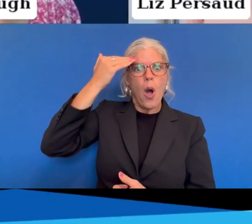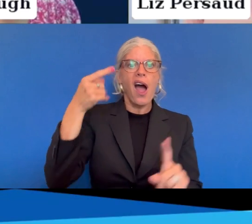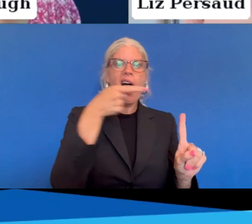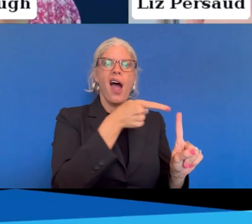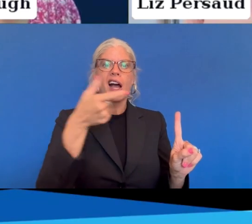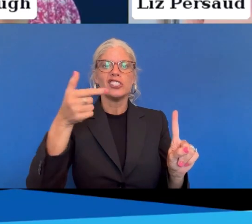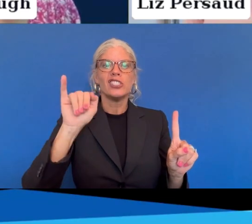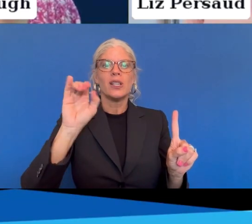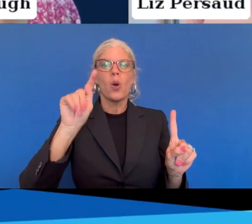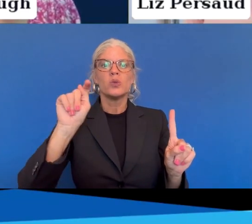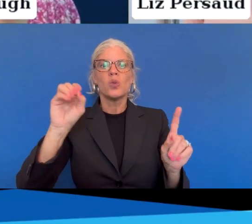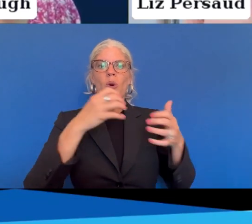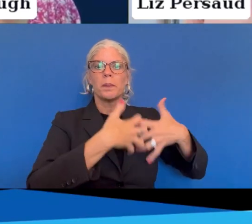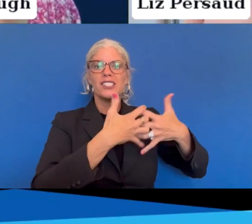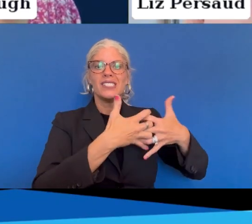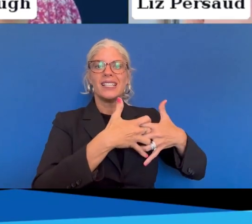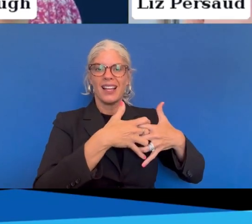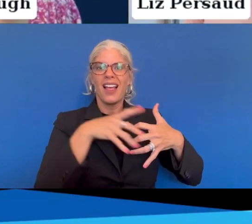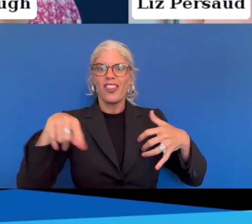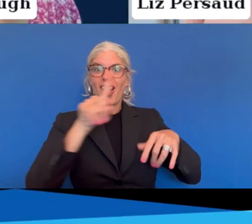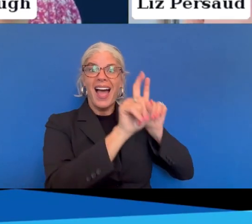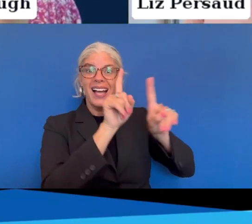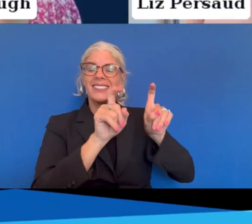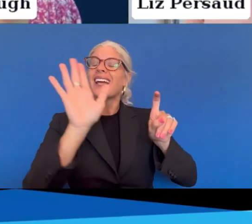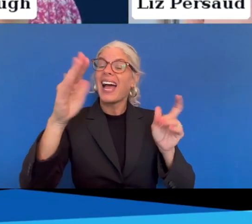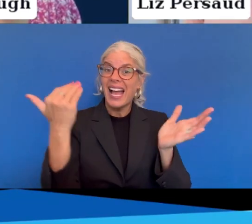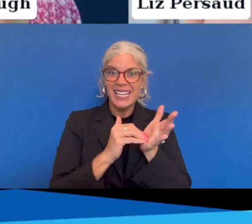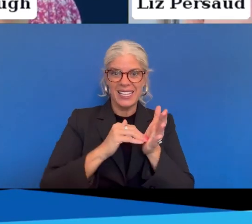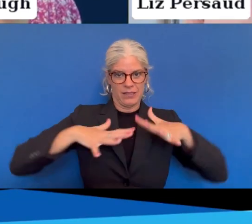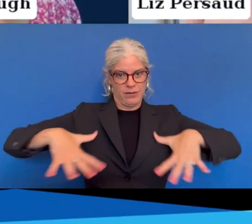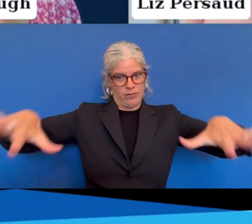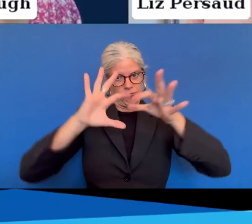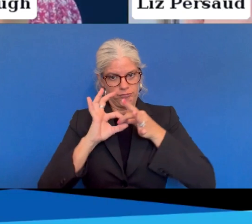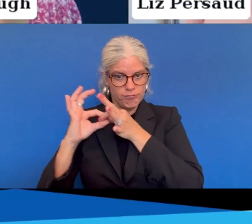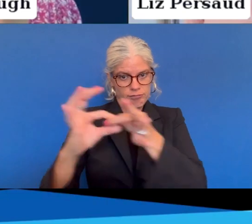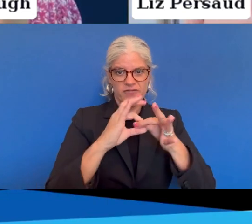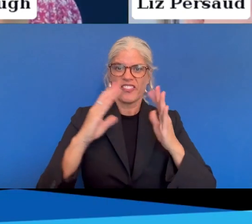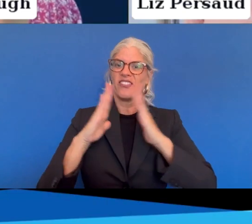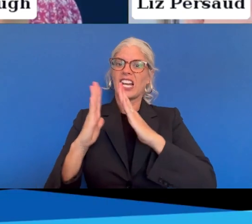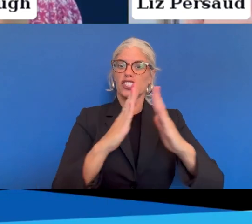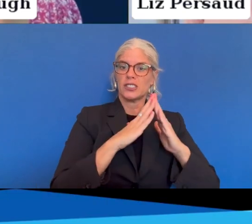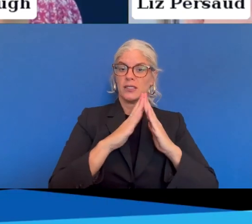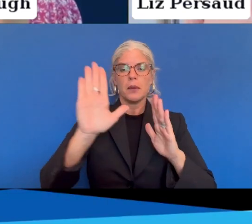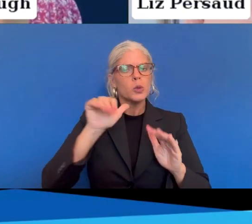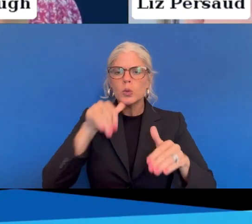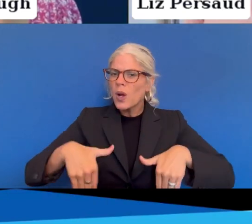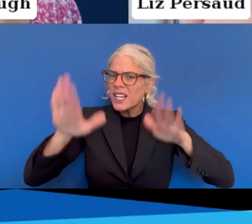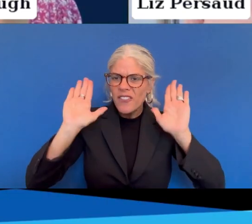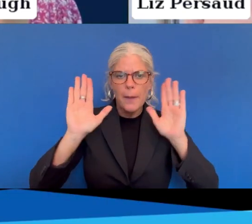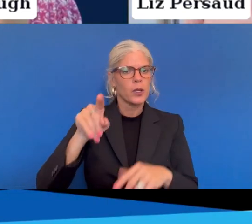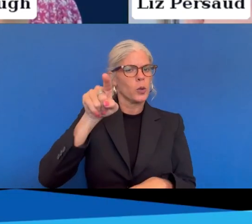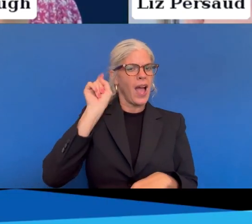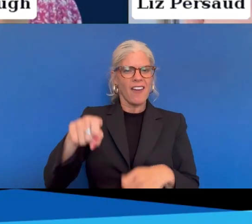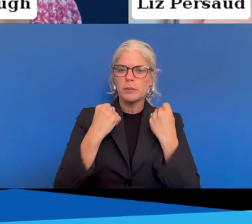cancer. Well, now they all know about the Giotto machine, and they're all asking. So it takes a village, but don't give